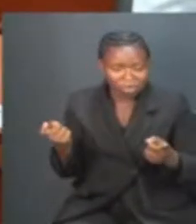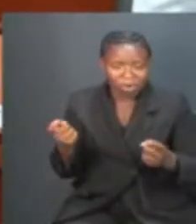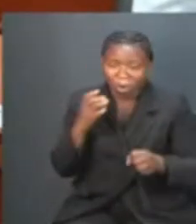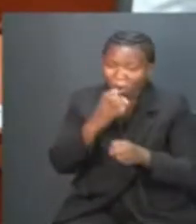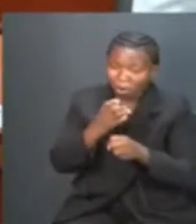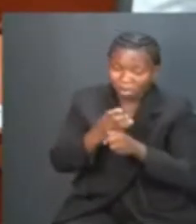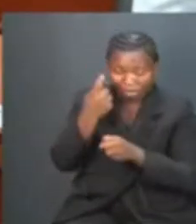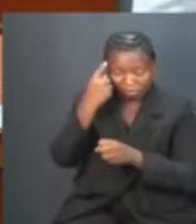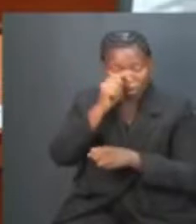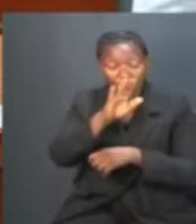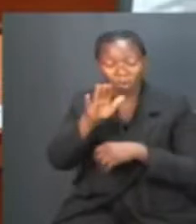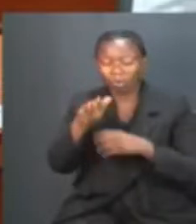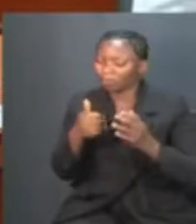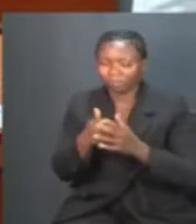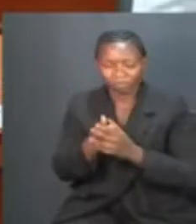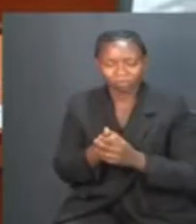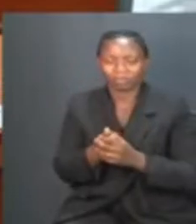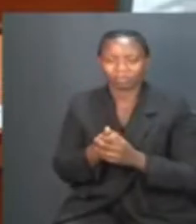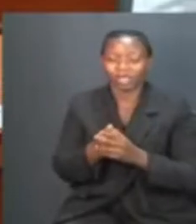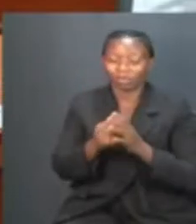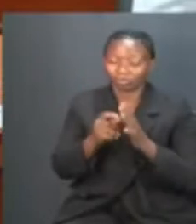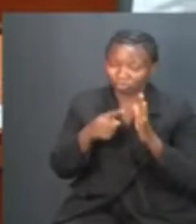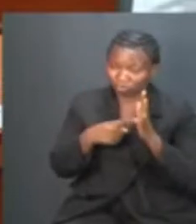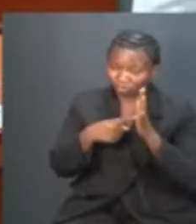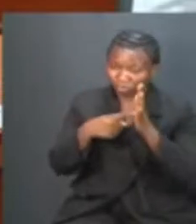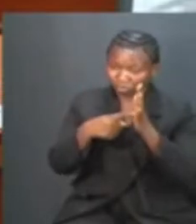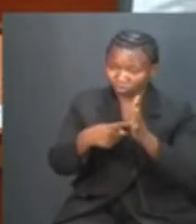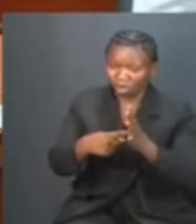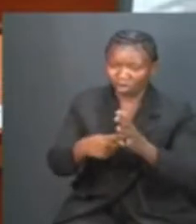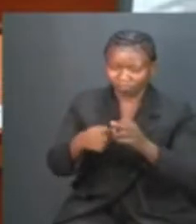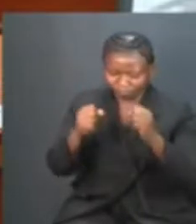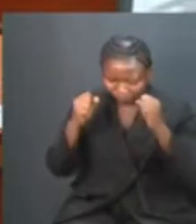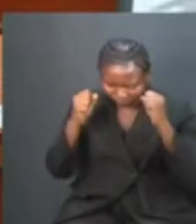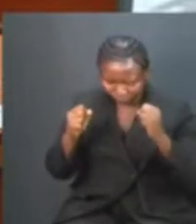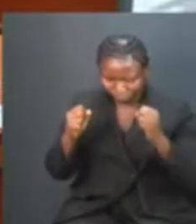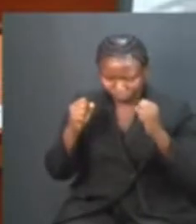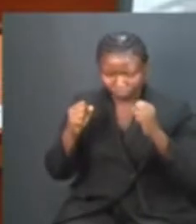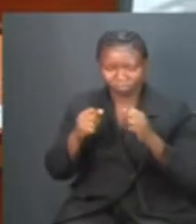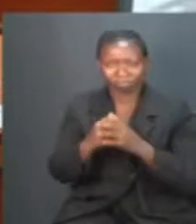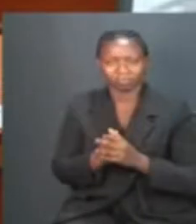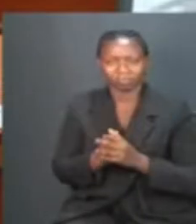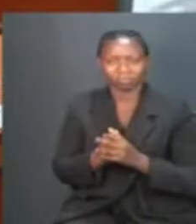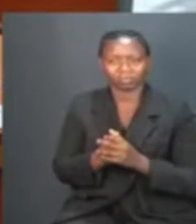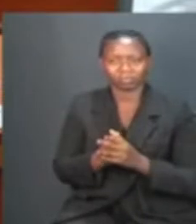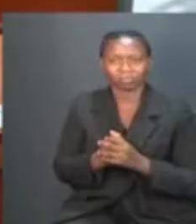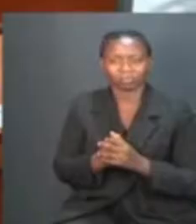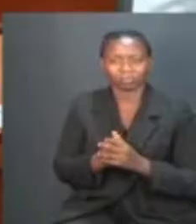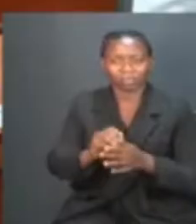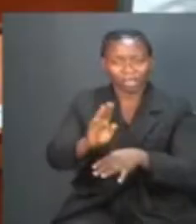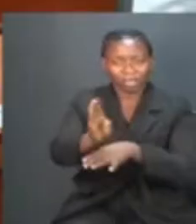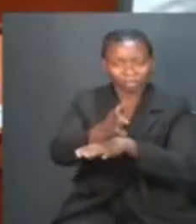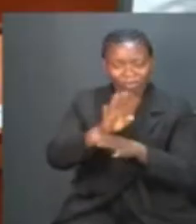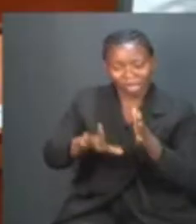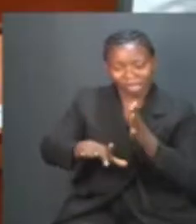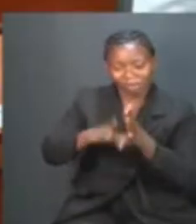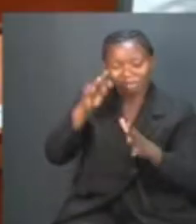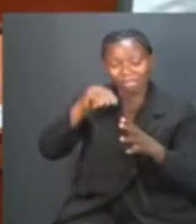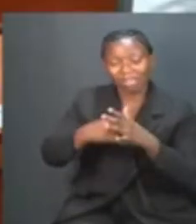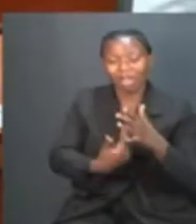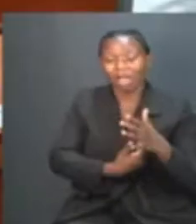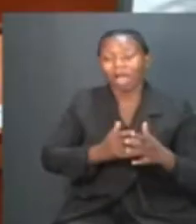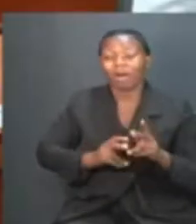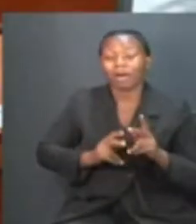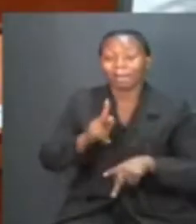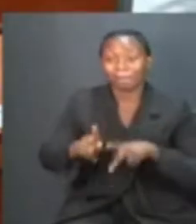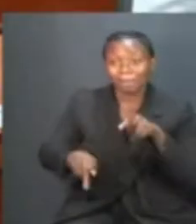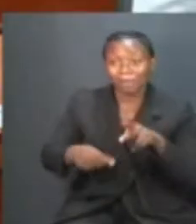that demonstrate resilience in terms of the entrepreneurial spirit of our people.